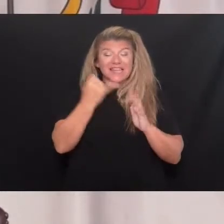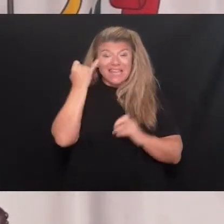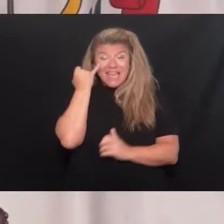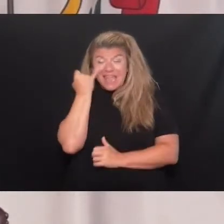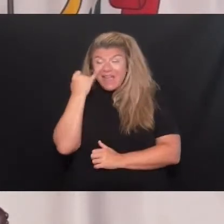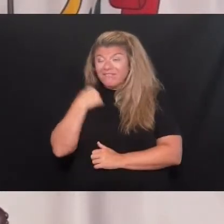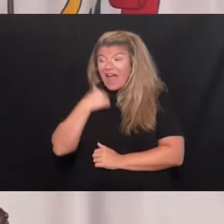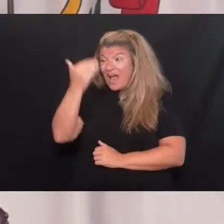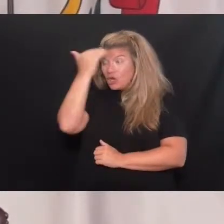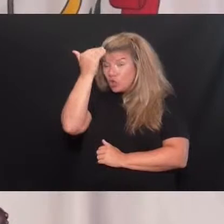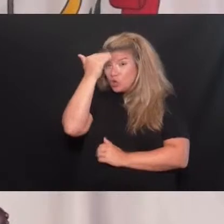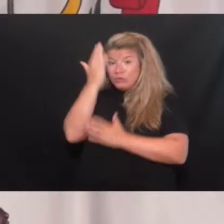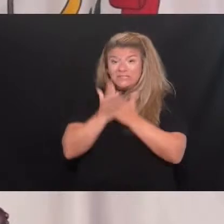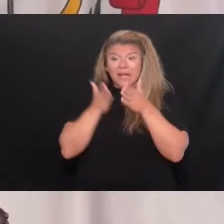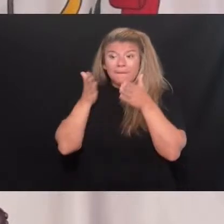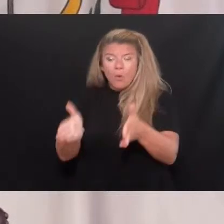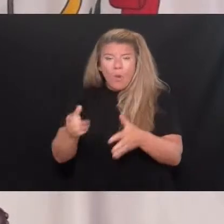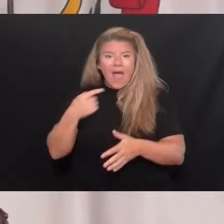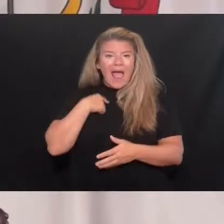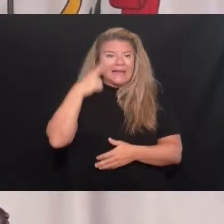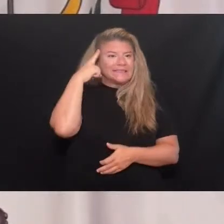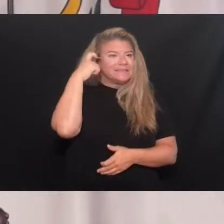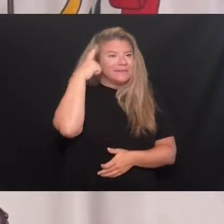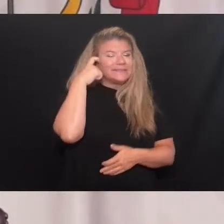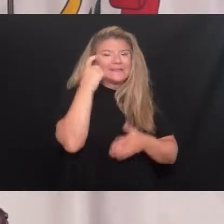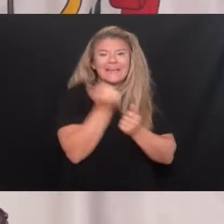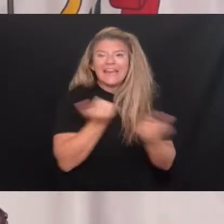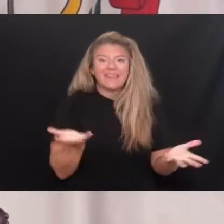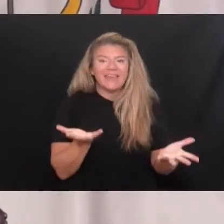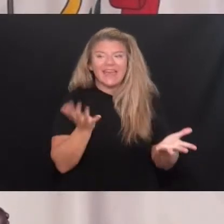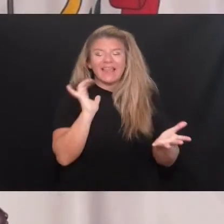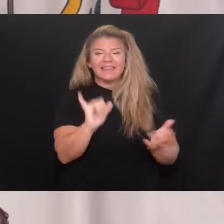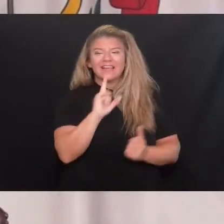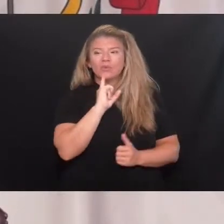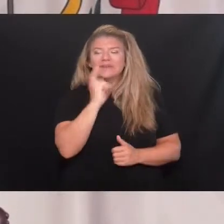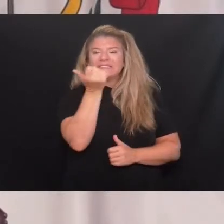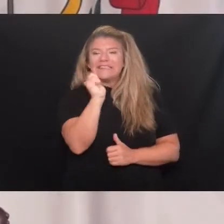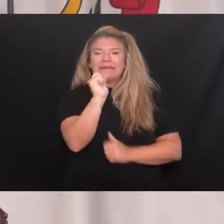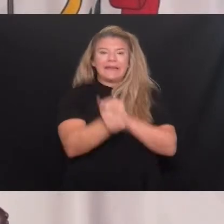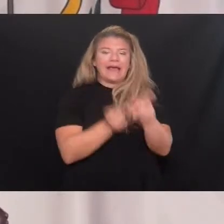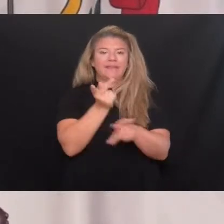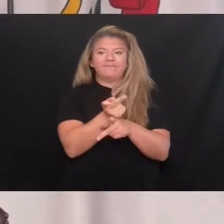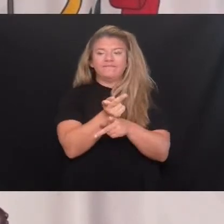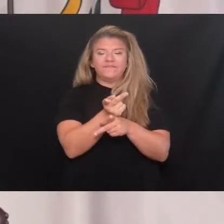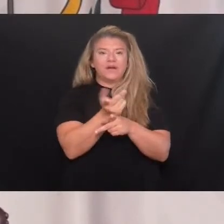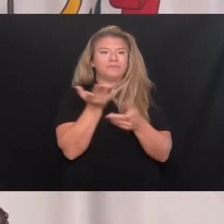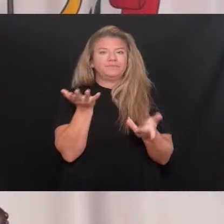in any way, or I suspicioned in any way that there was any kind of